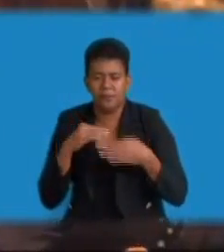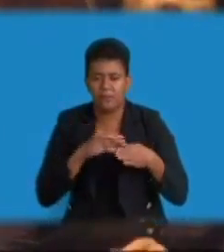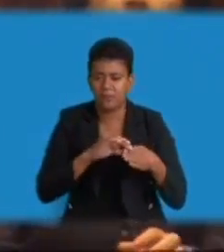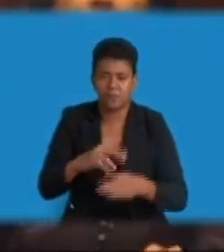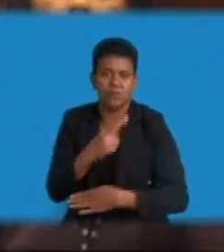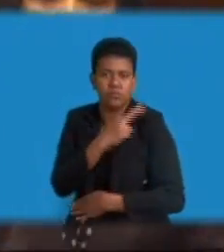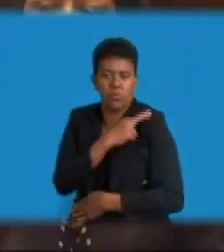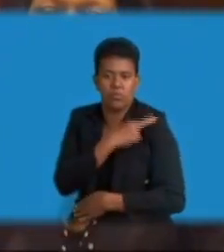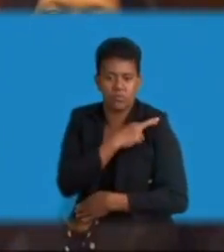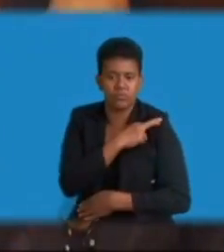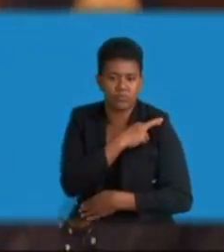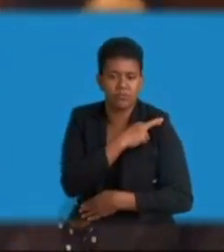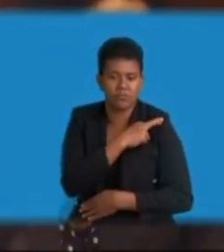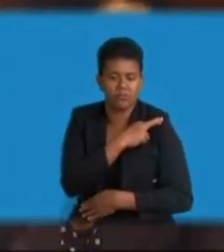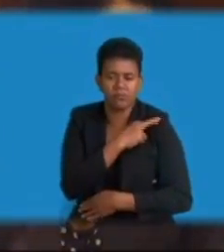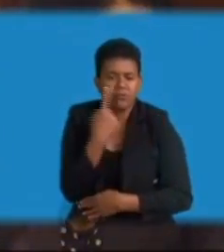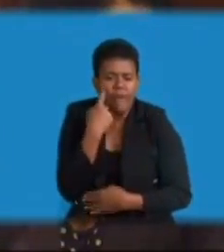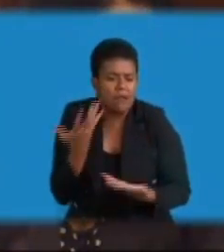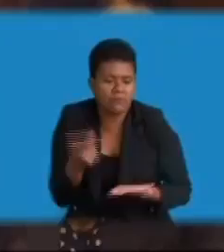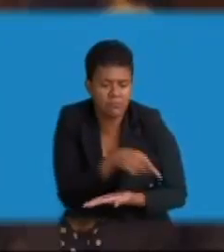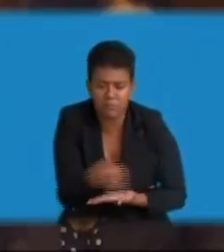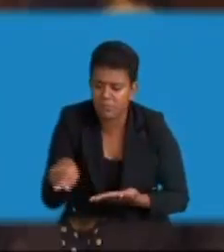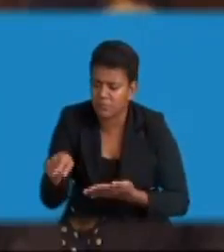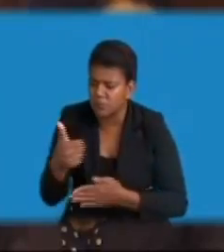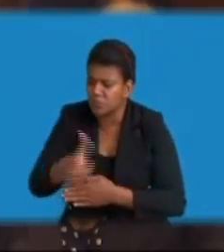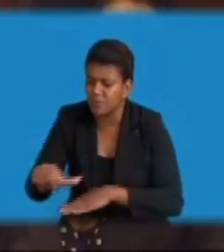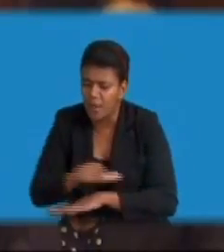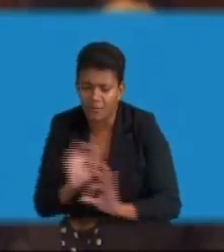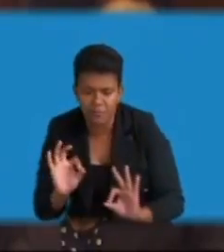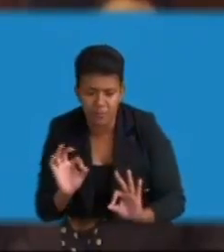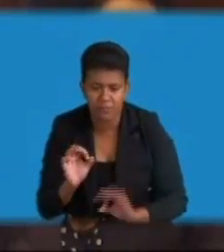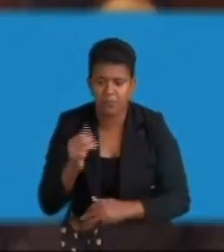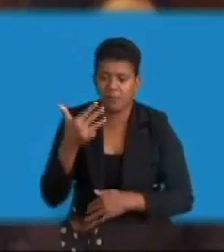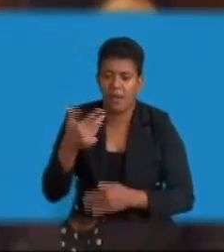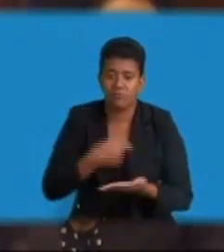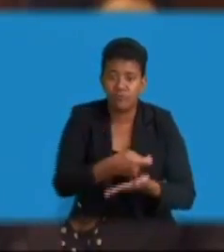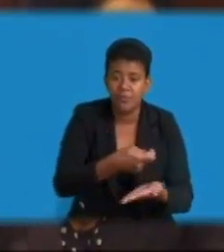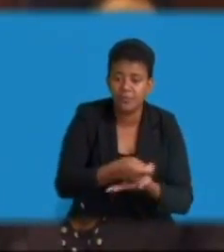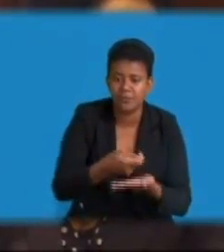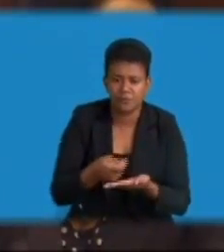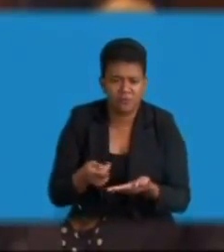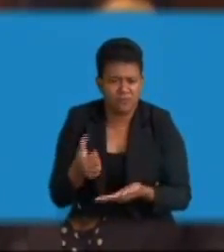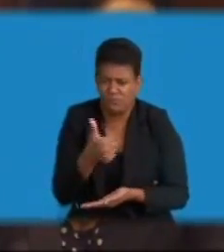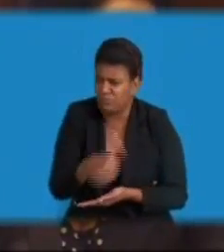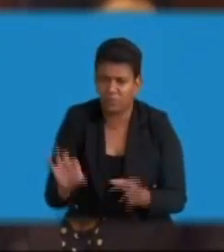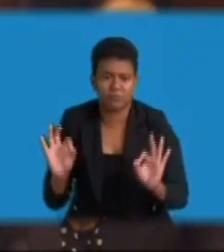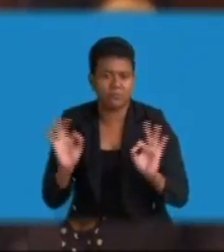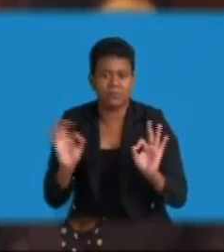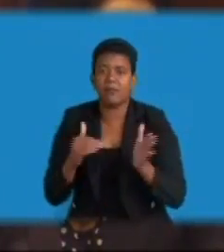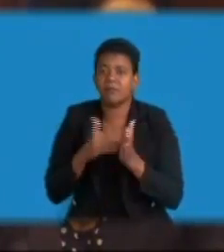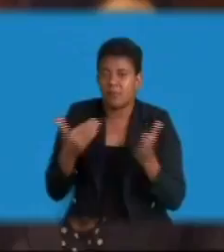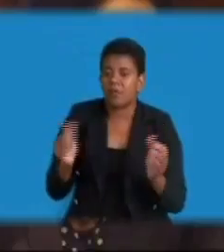identifying dormant leases. A total of 9 inactive leases are under a surrender process now